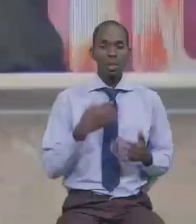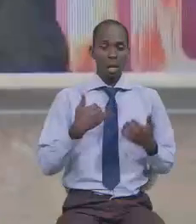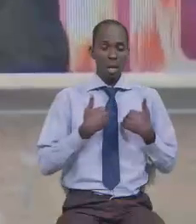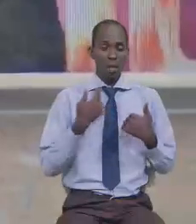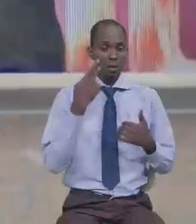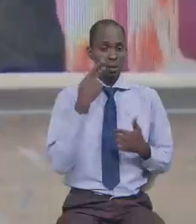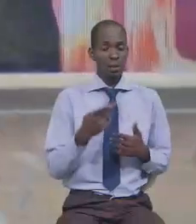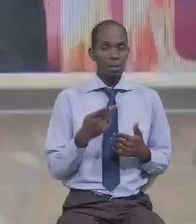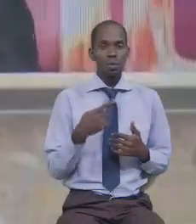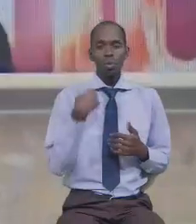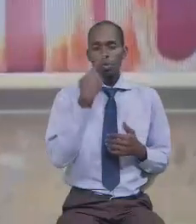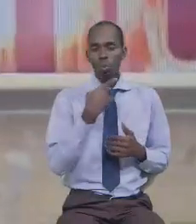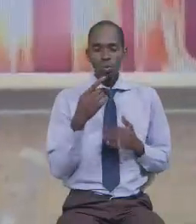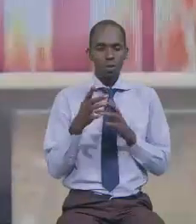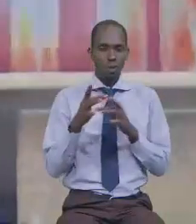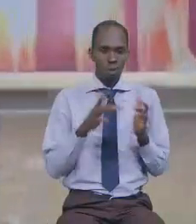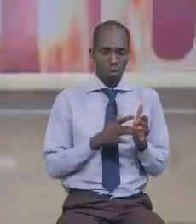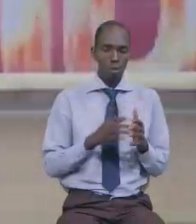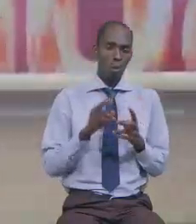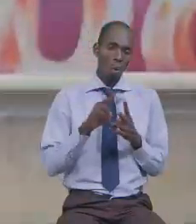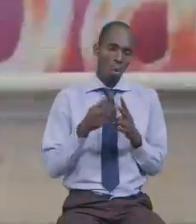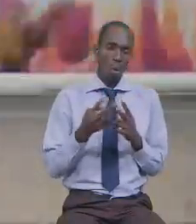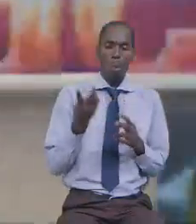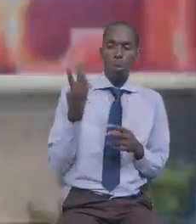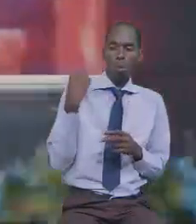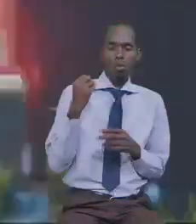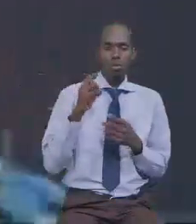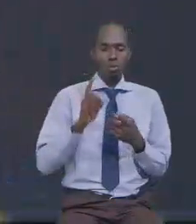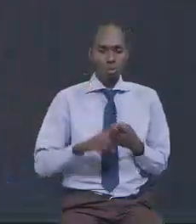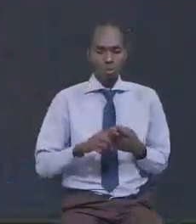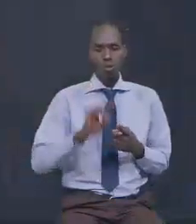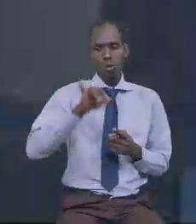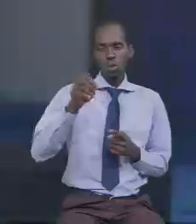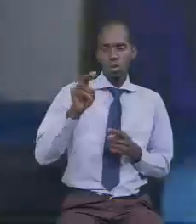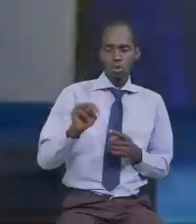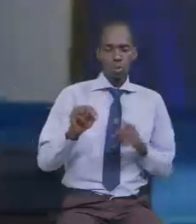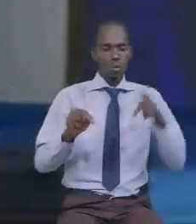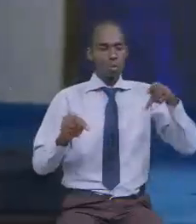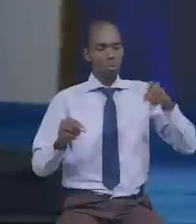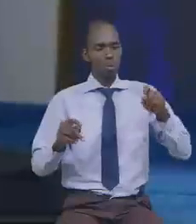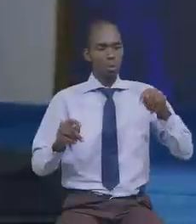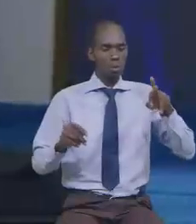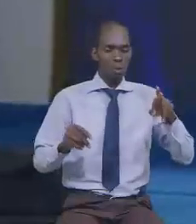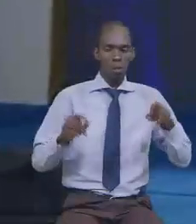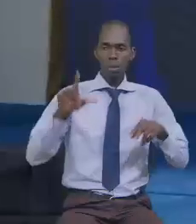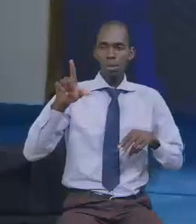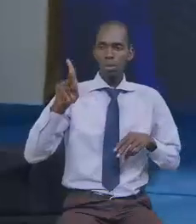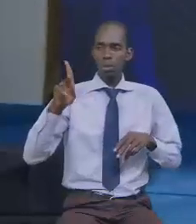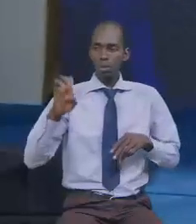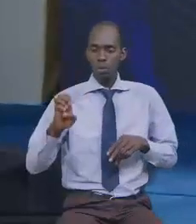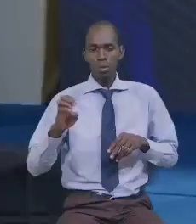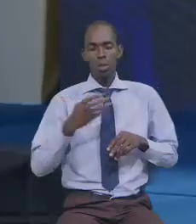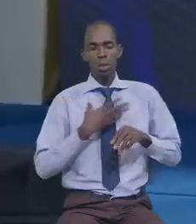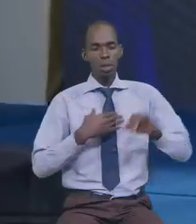was to Peter, to John, to Matthew, to Luke, to Paul. Who is